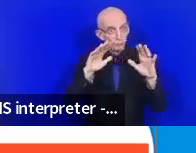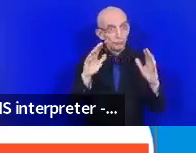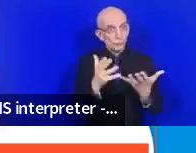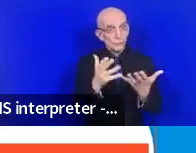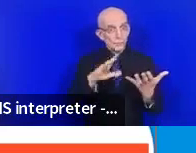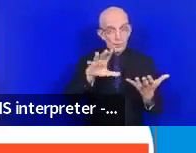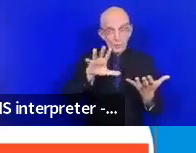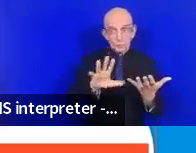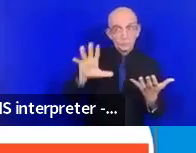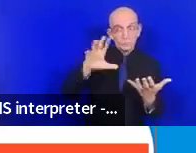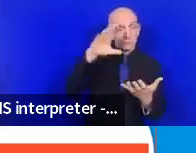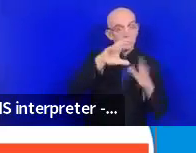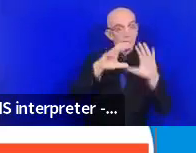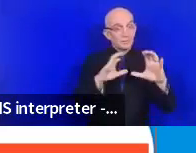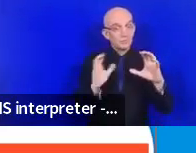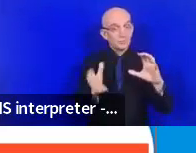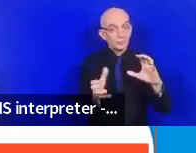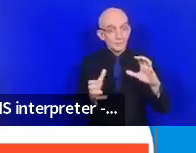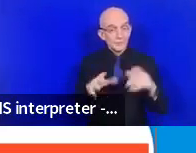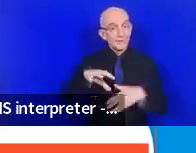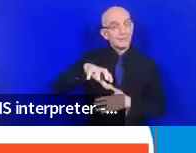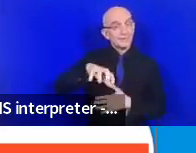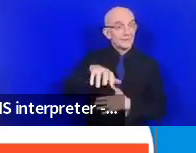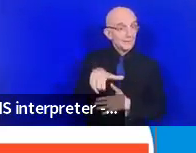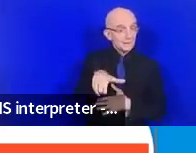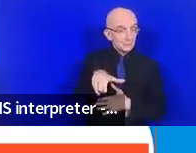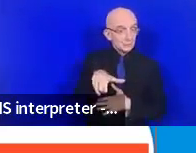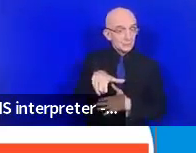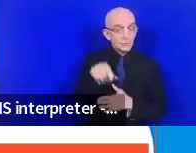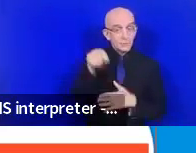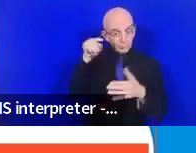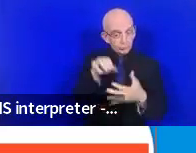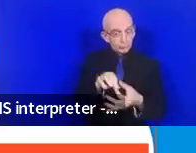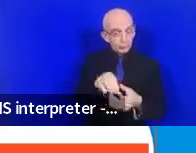is equal participation of feminists with,